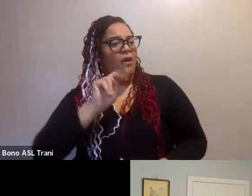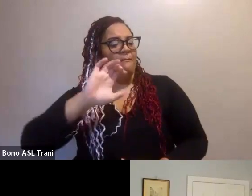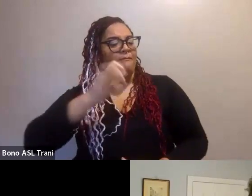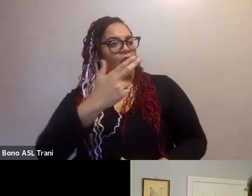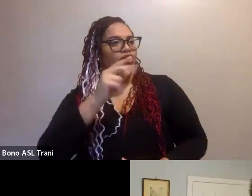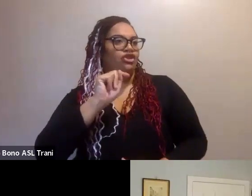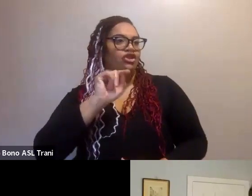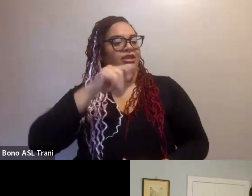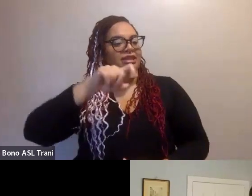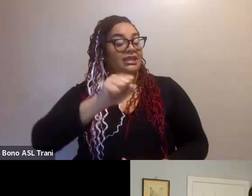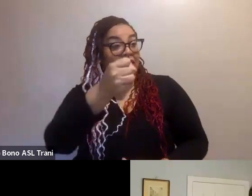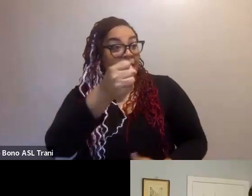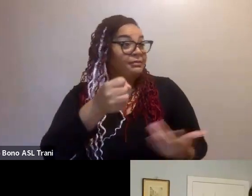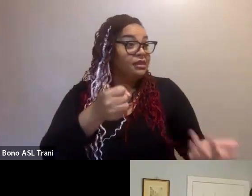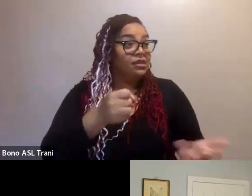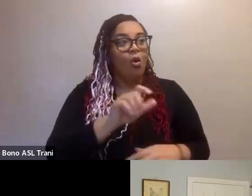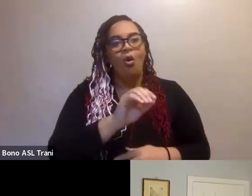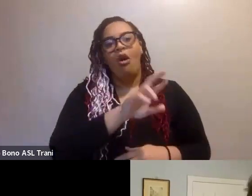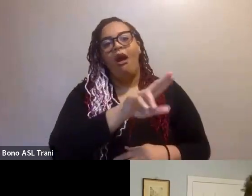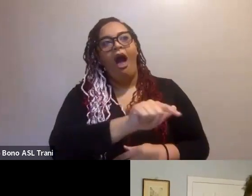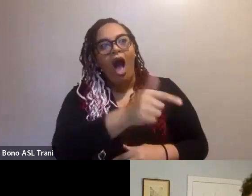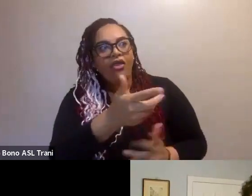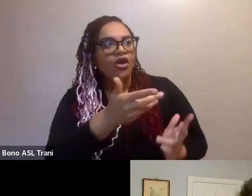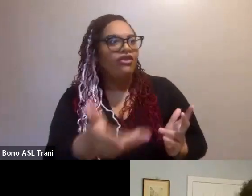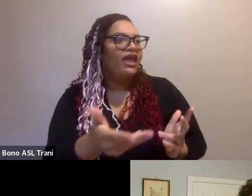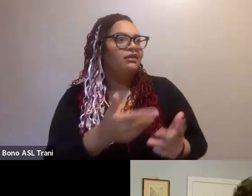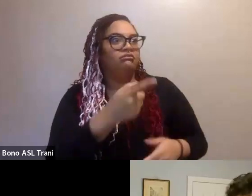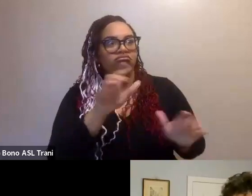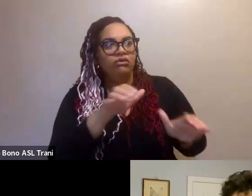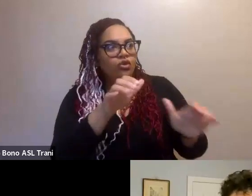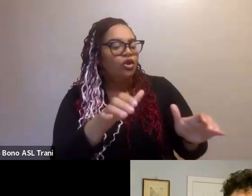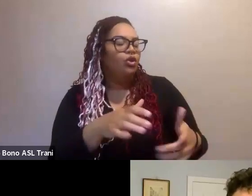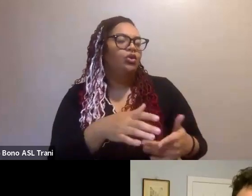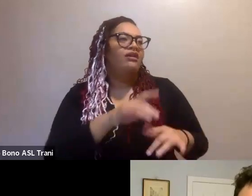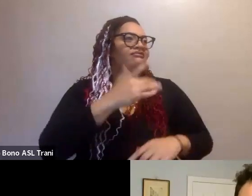of brunch things that you do? Favorite brunch item to order?